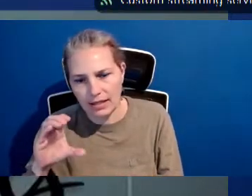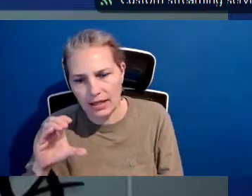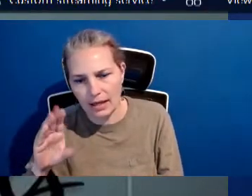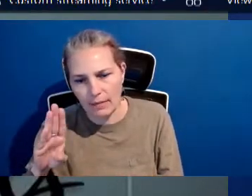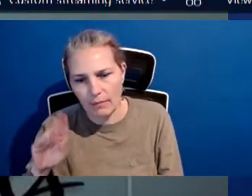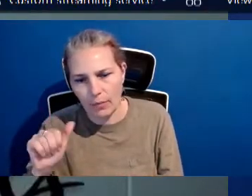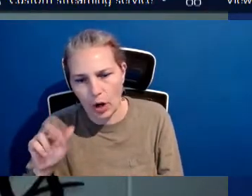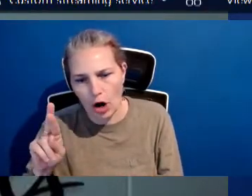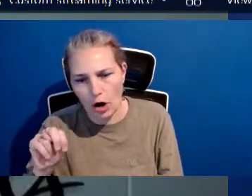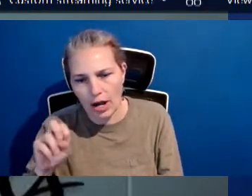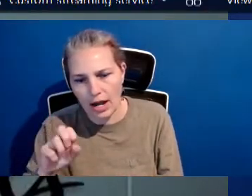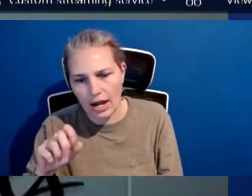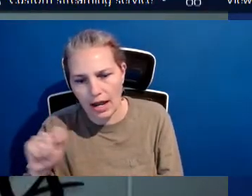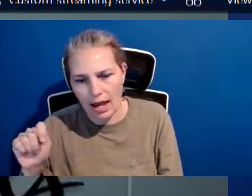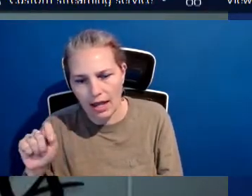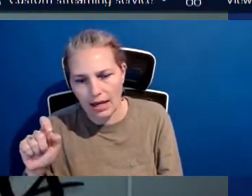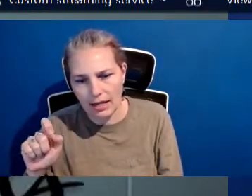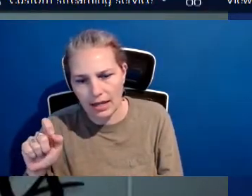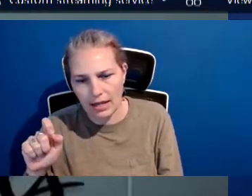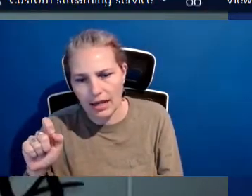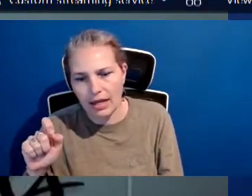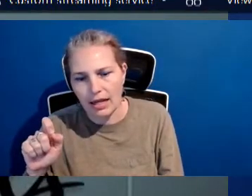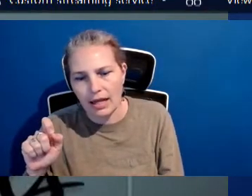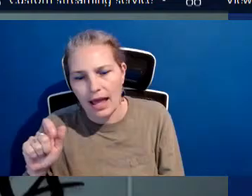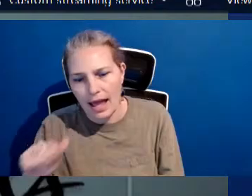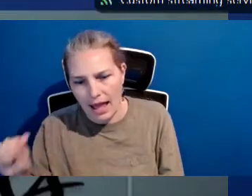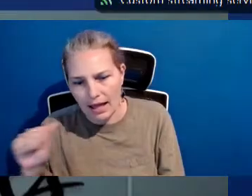cbarnett@pw.lacounty.gov, that'll be the best way to get that specific information.